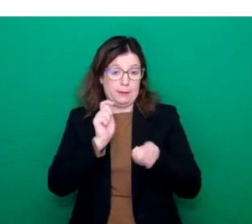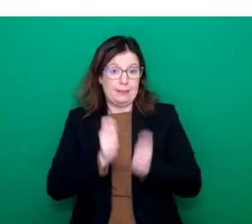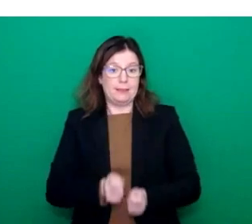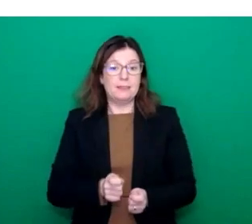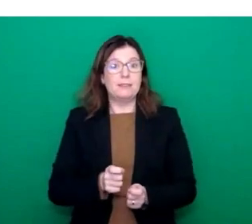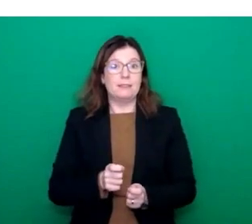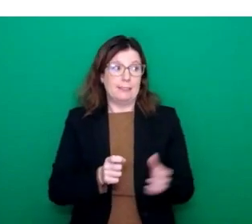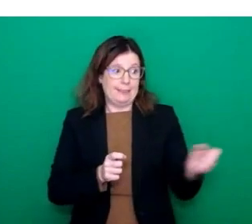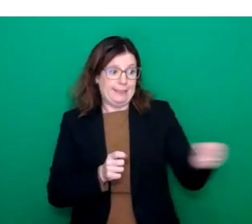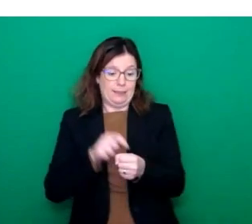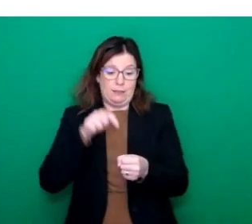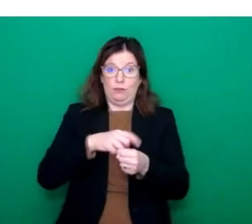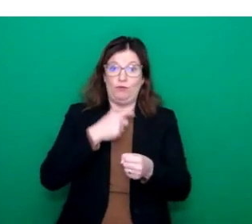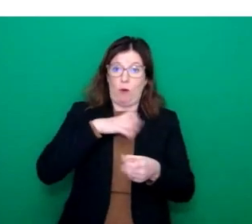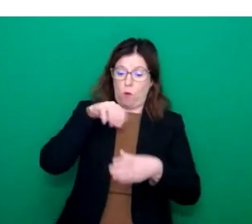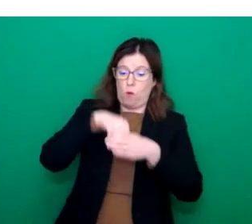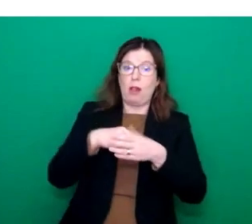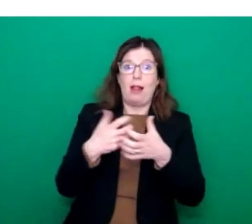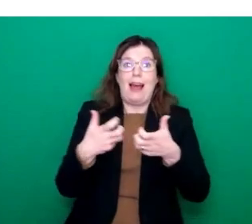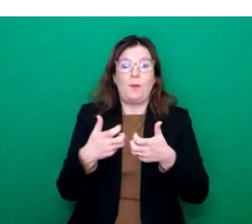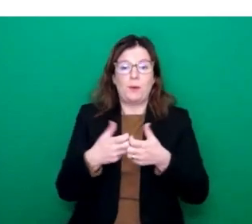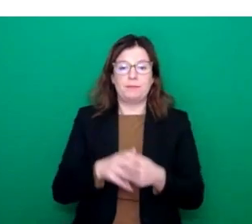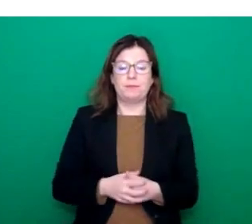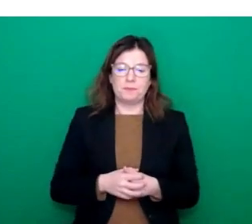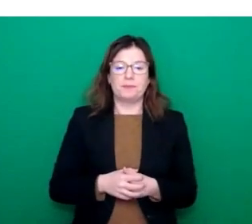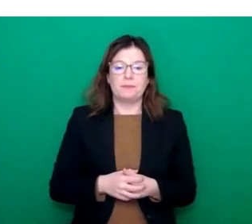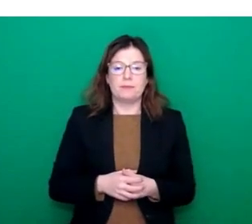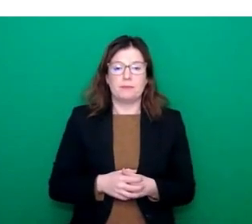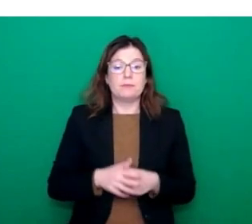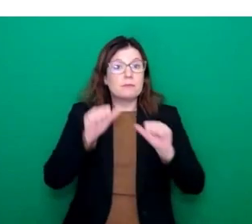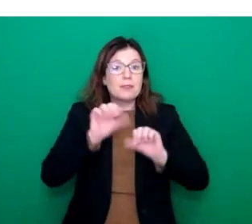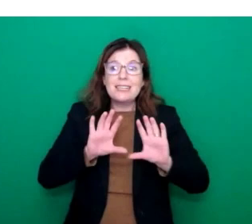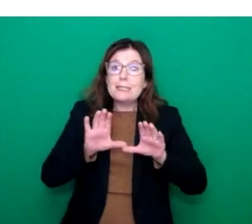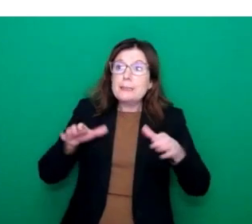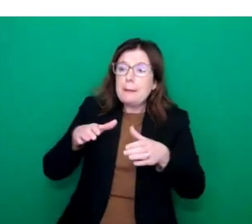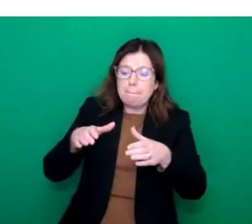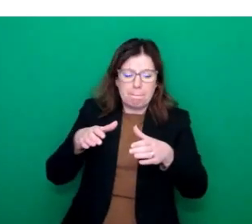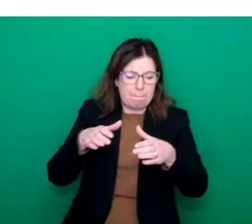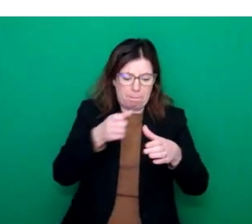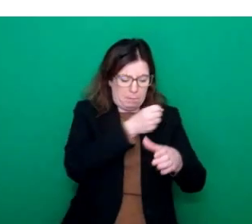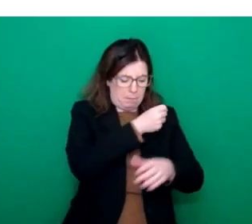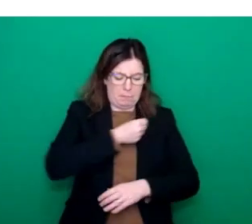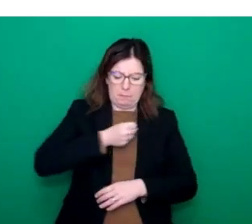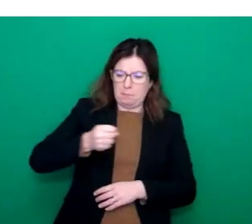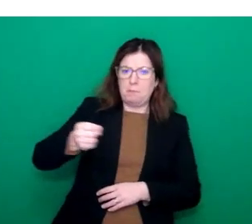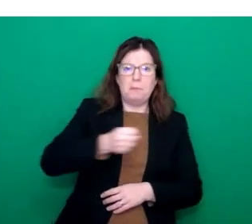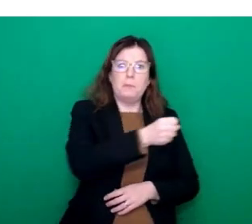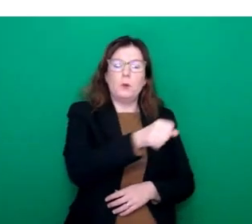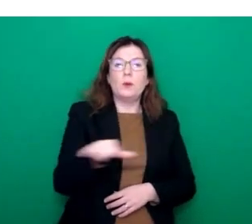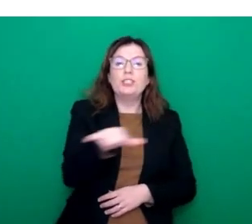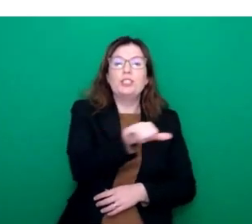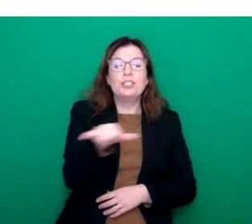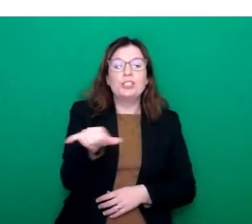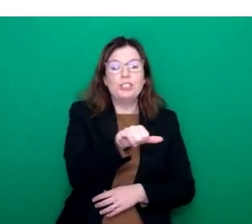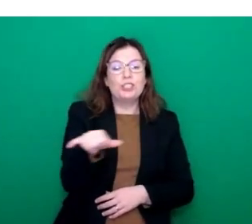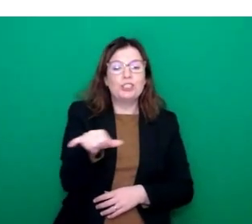role. How does the role identify with a team, and what team do they identify with? And also